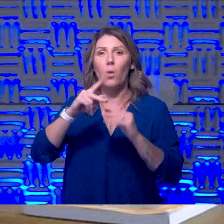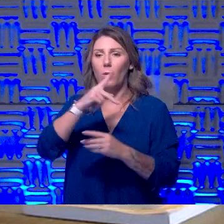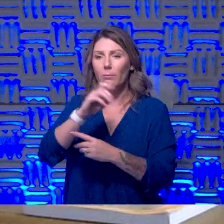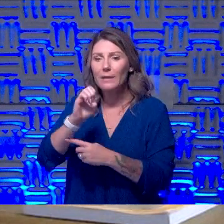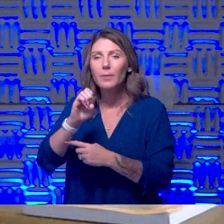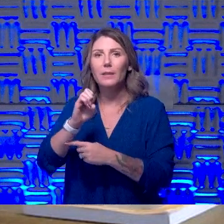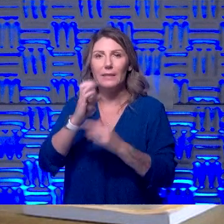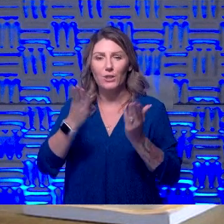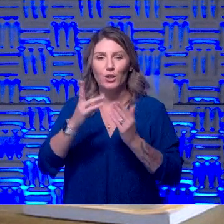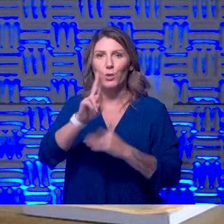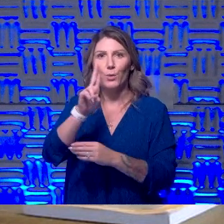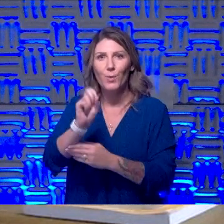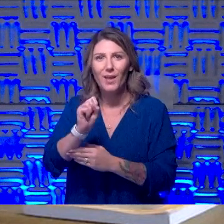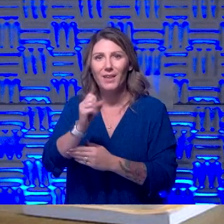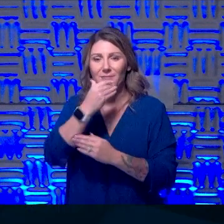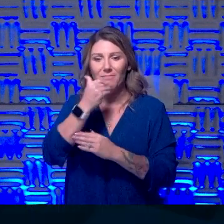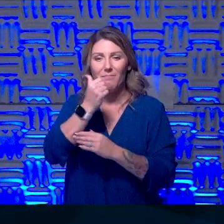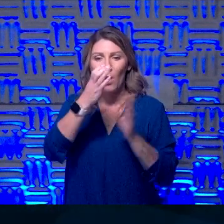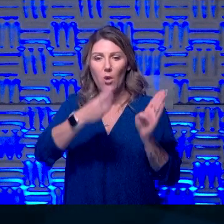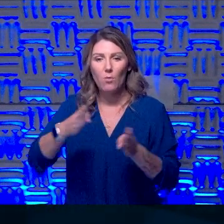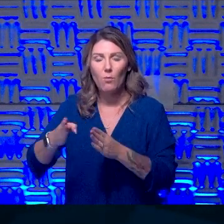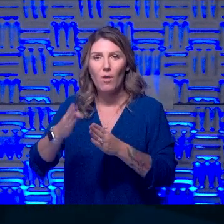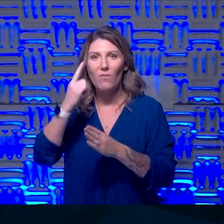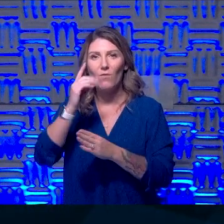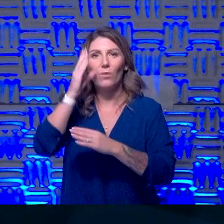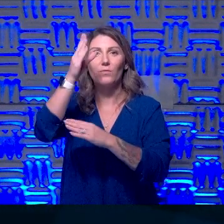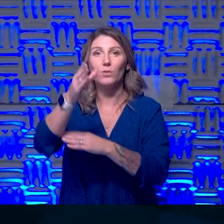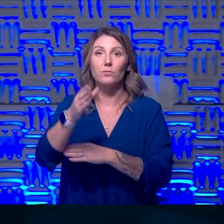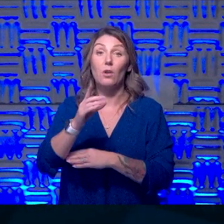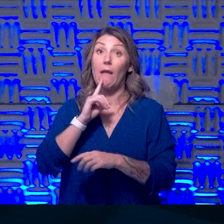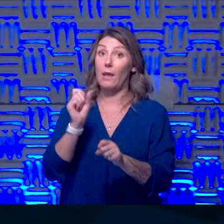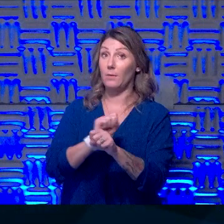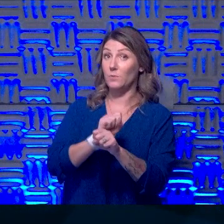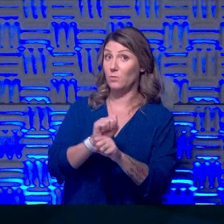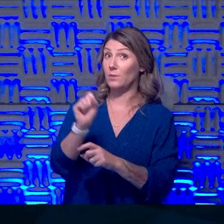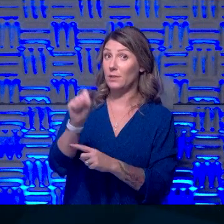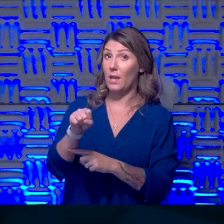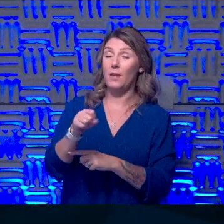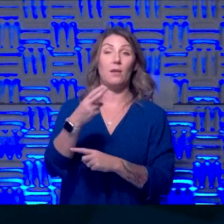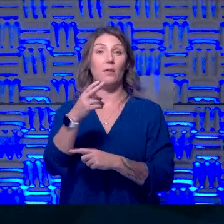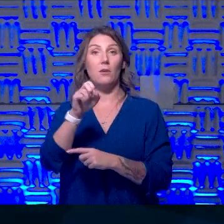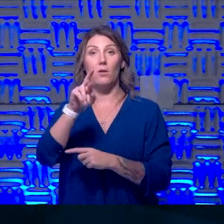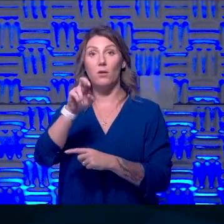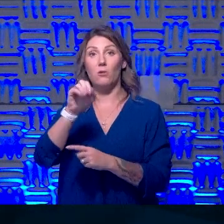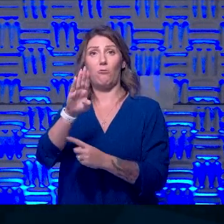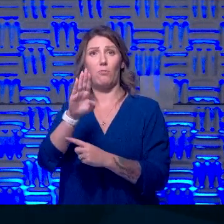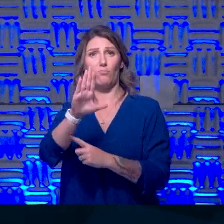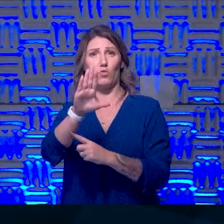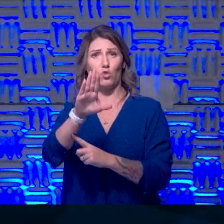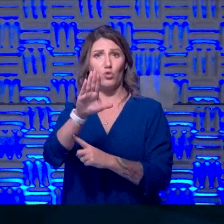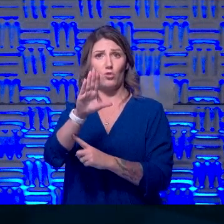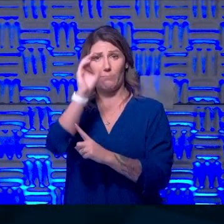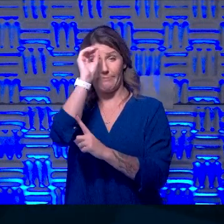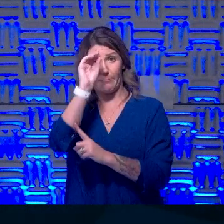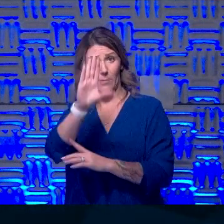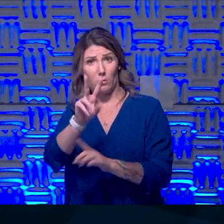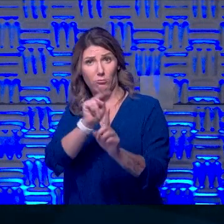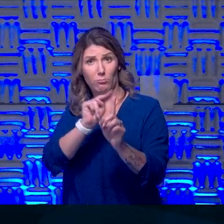we are better prepared for these things in the future. You bet. Herb, from your standpoint, what do you see